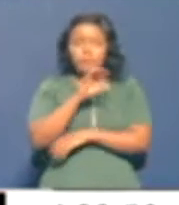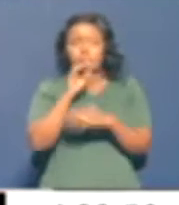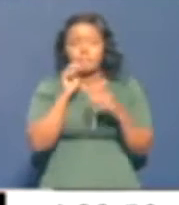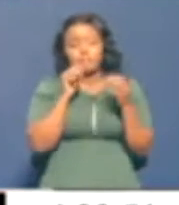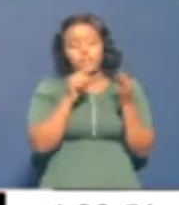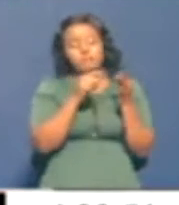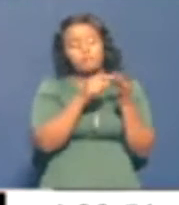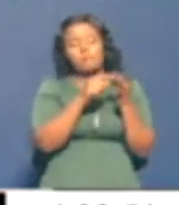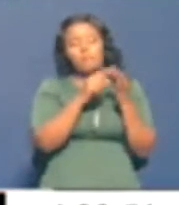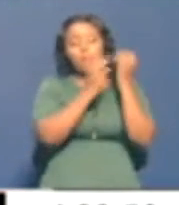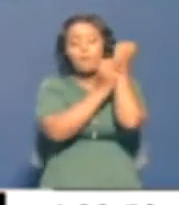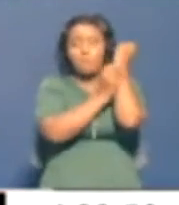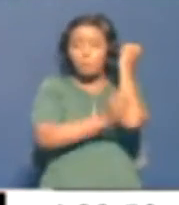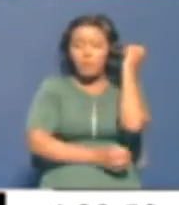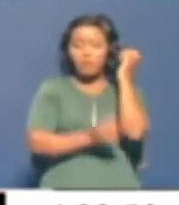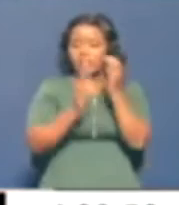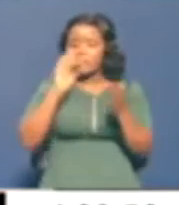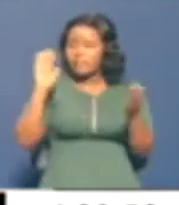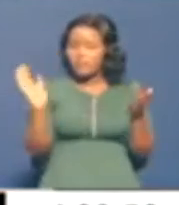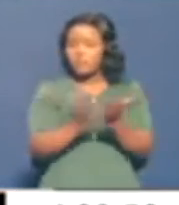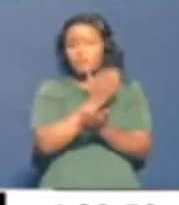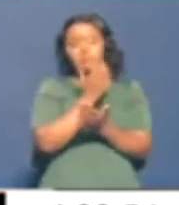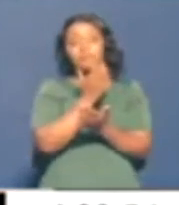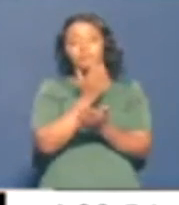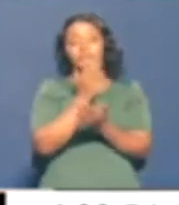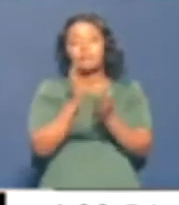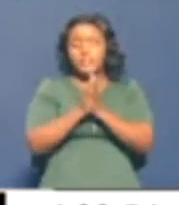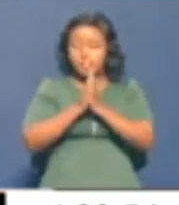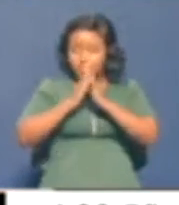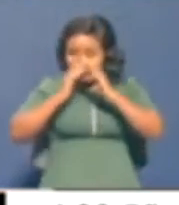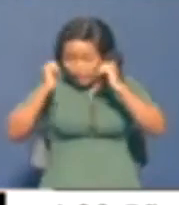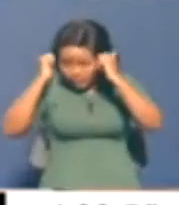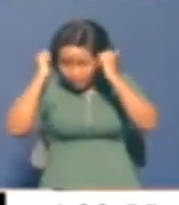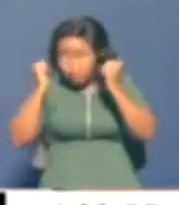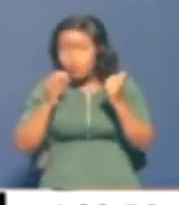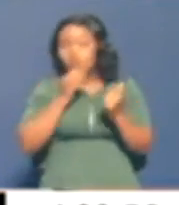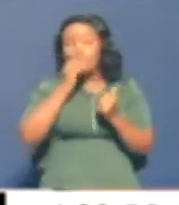Poverty eradication. And education of orphans and care.